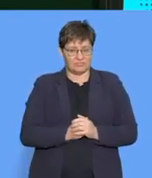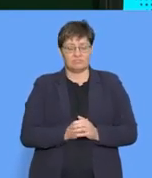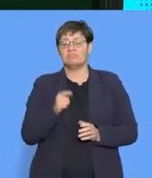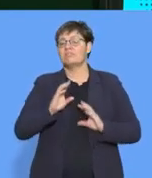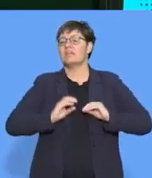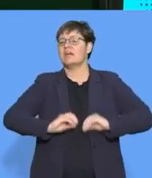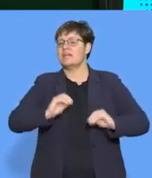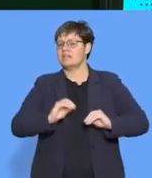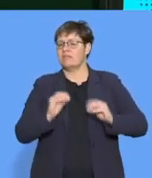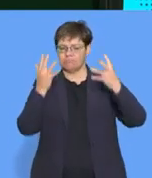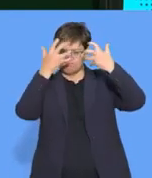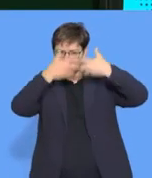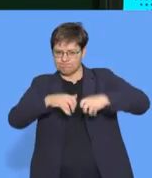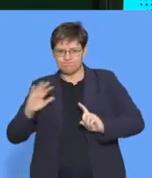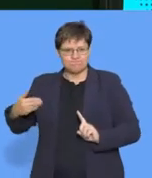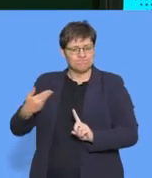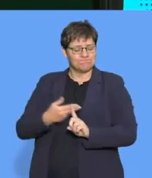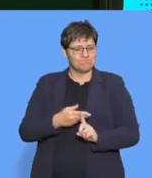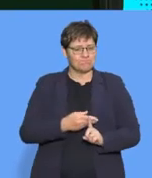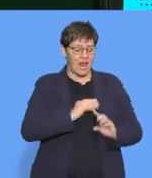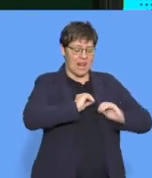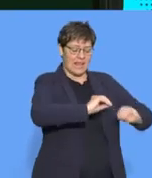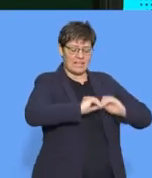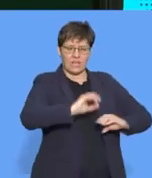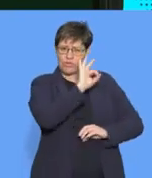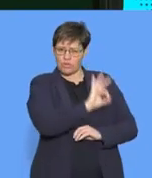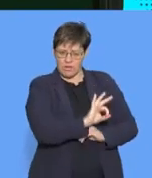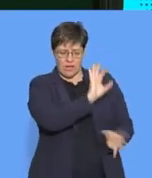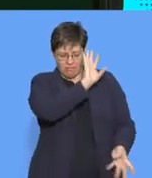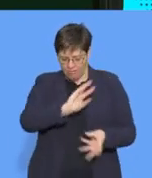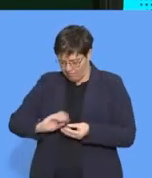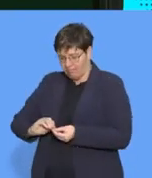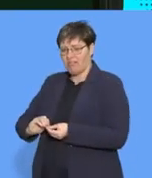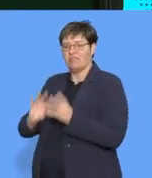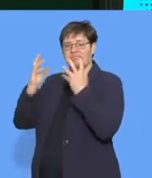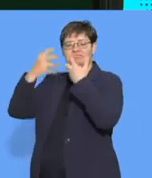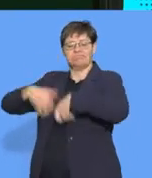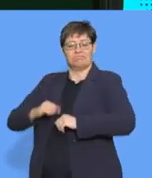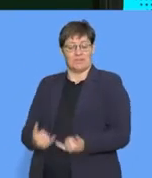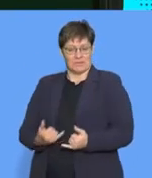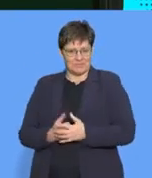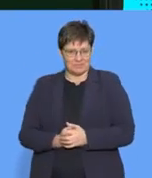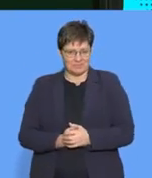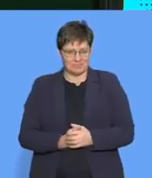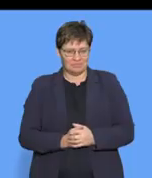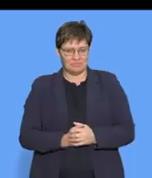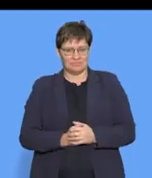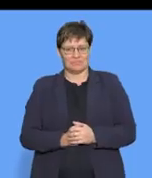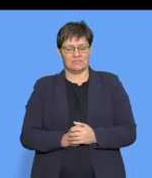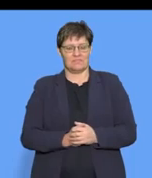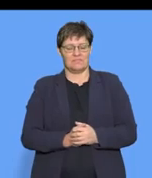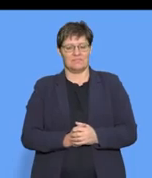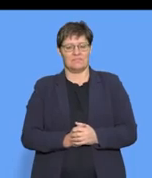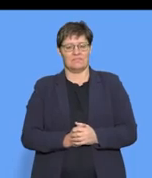we'll consolidate what we learned in the last three lessons on all three rules. Let's begin.